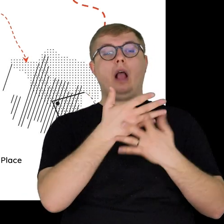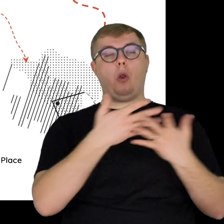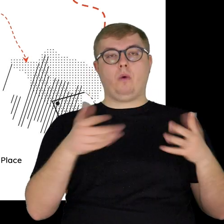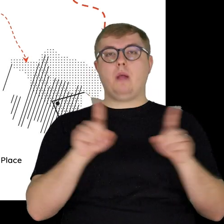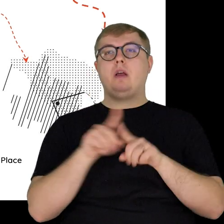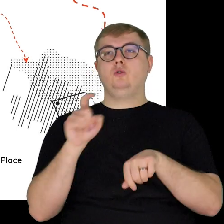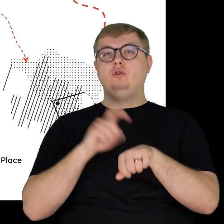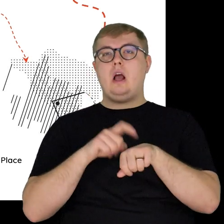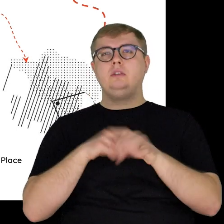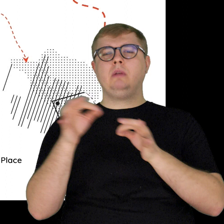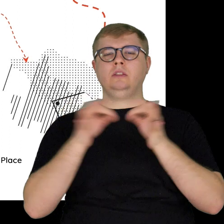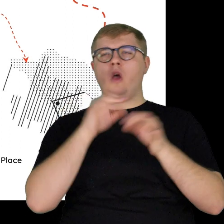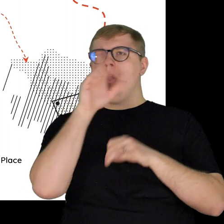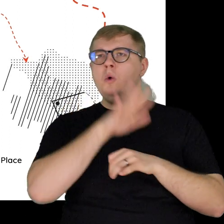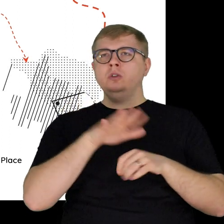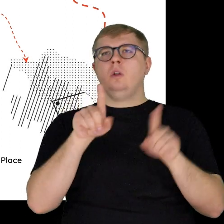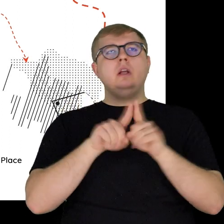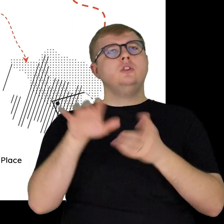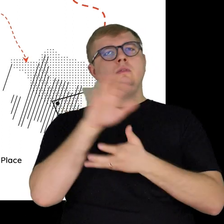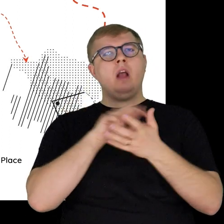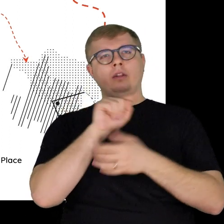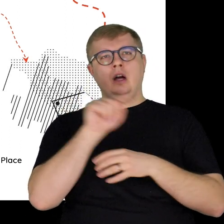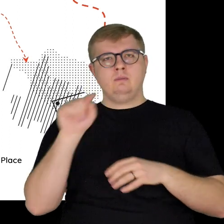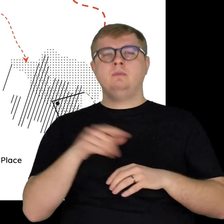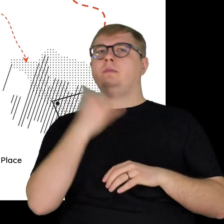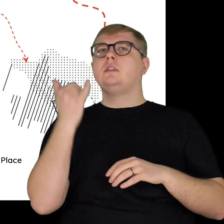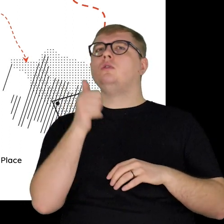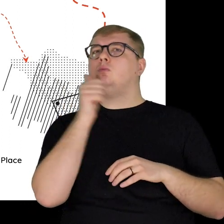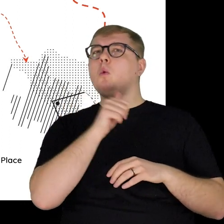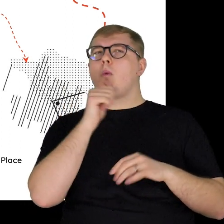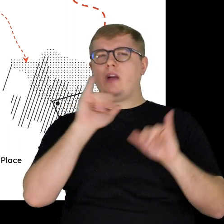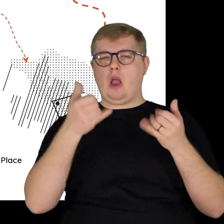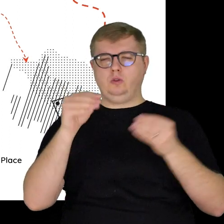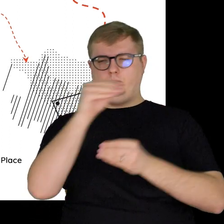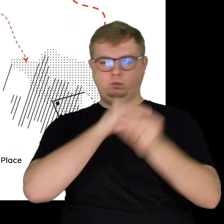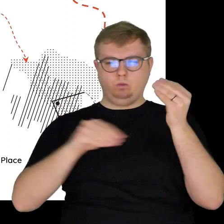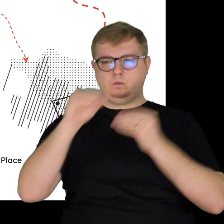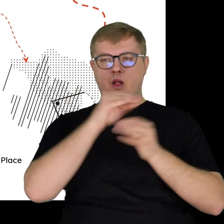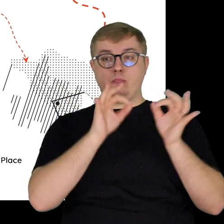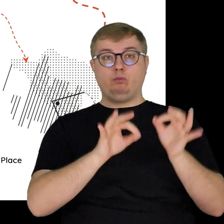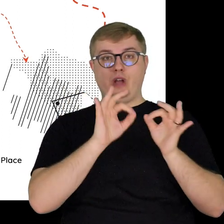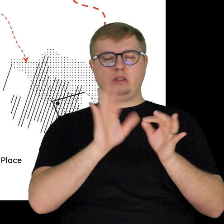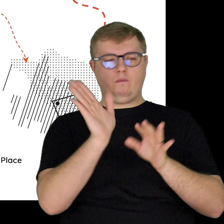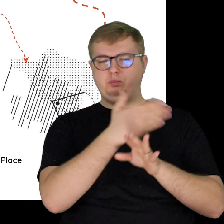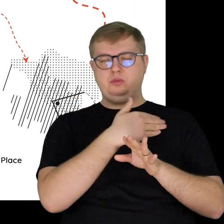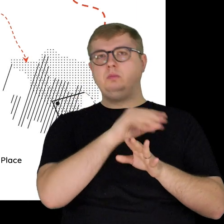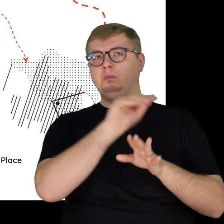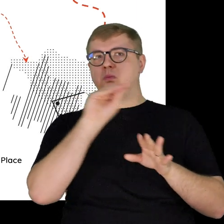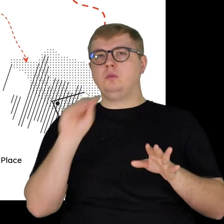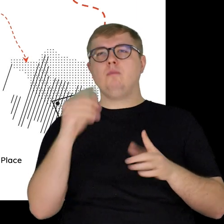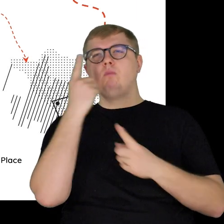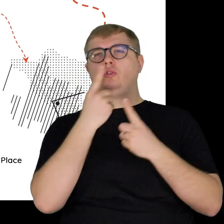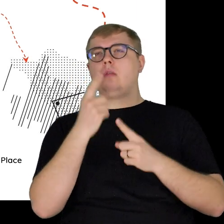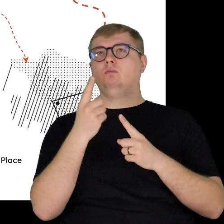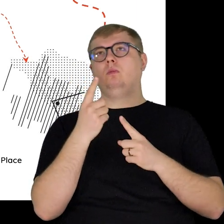time, to always try to deconstruct in the temporality we think we are in. So, you know, that's,